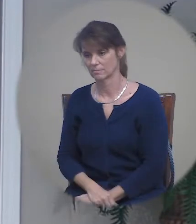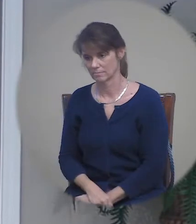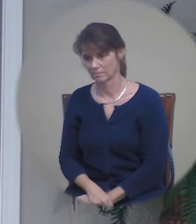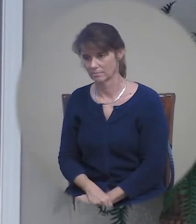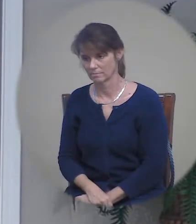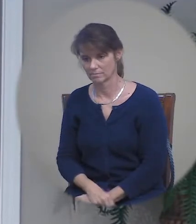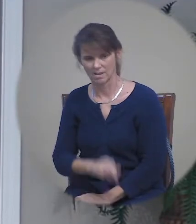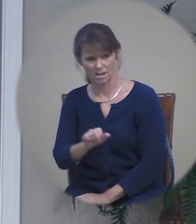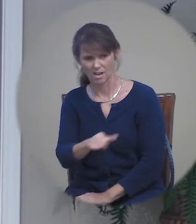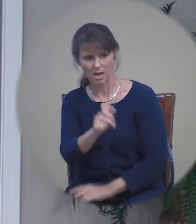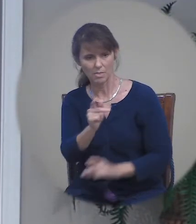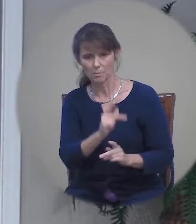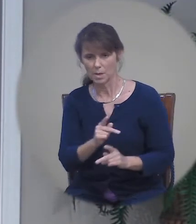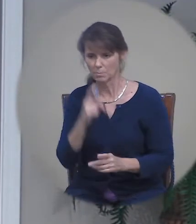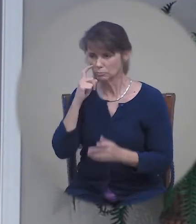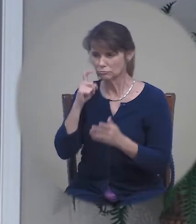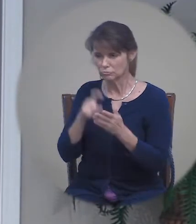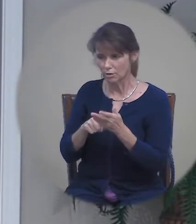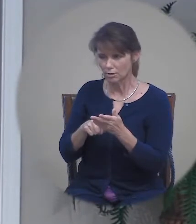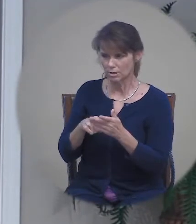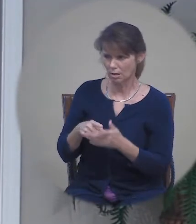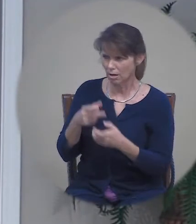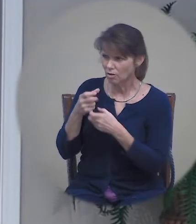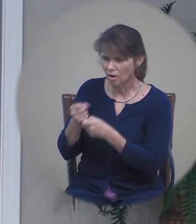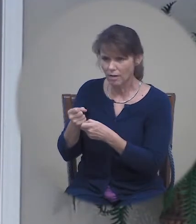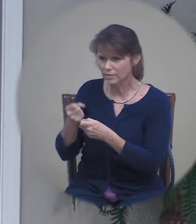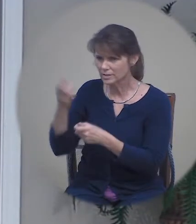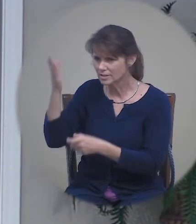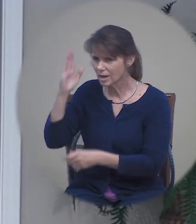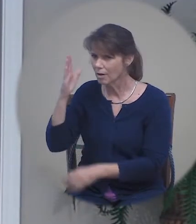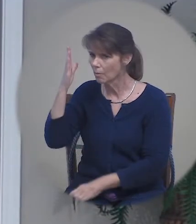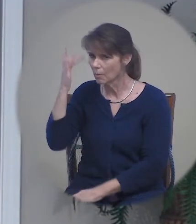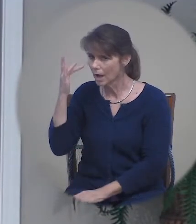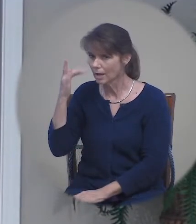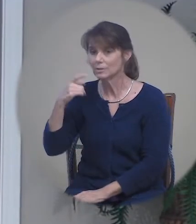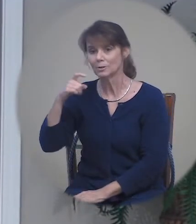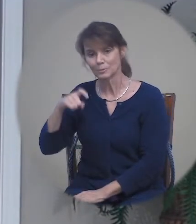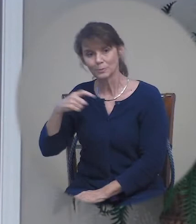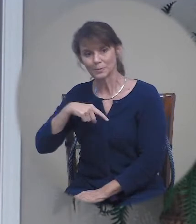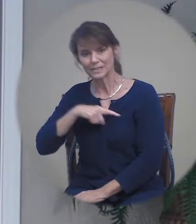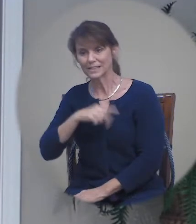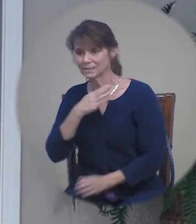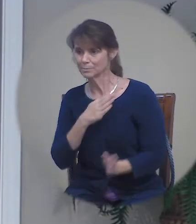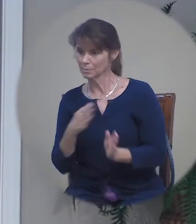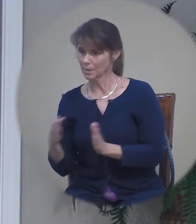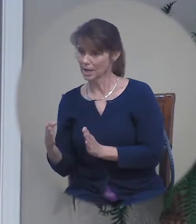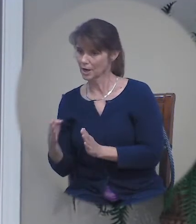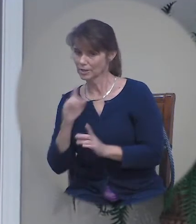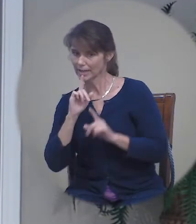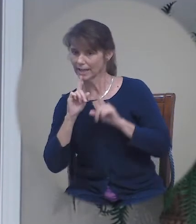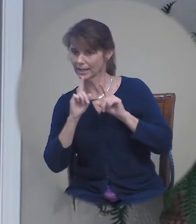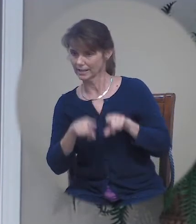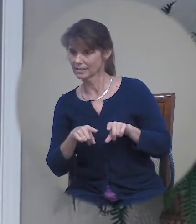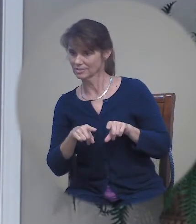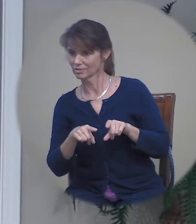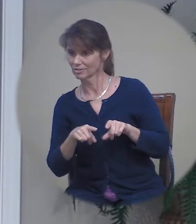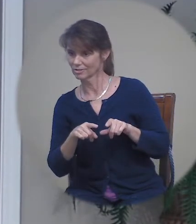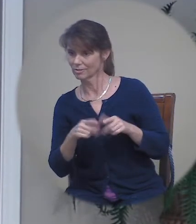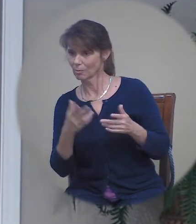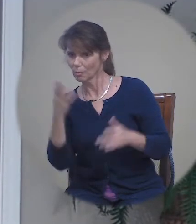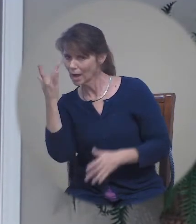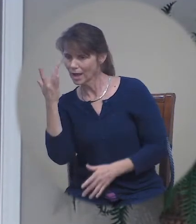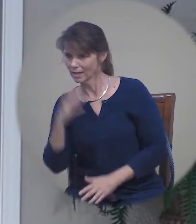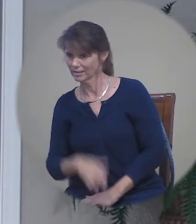outside the charmed circle of the face of God. We must be prepared to be criticized because of our behavior as discerned